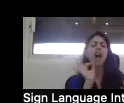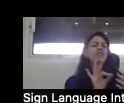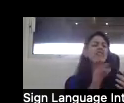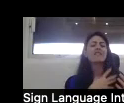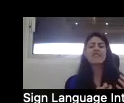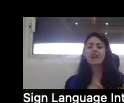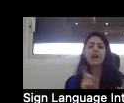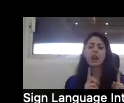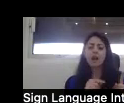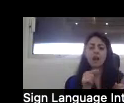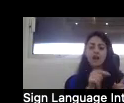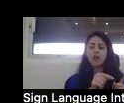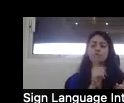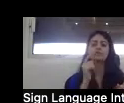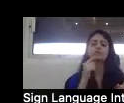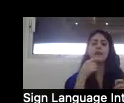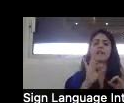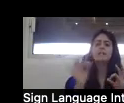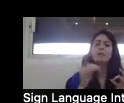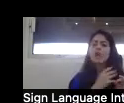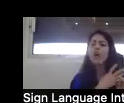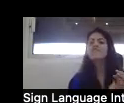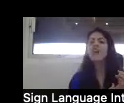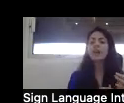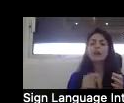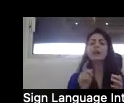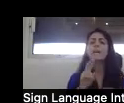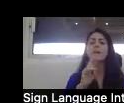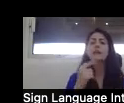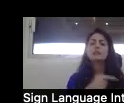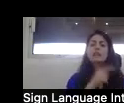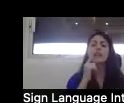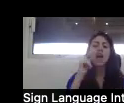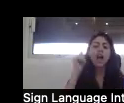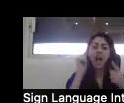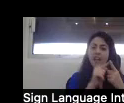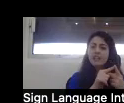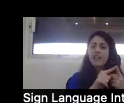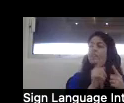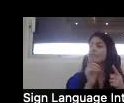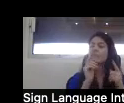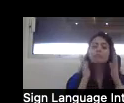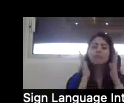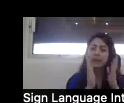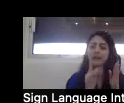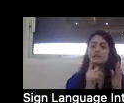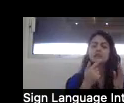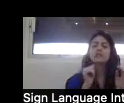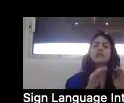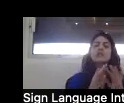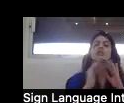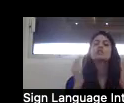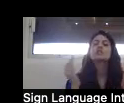actually designed on a notion of a progressive realization of universality, with a view at being universal for all persons with disability in